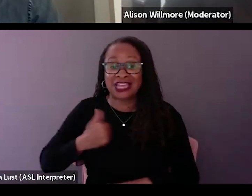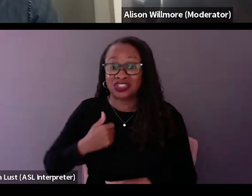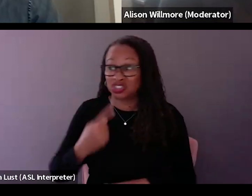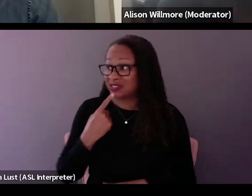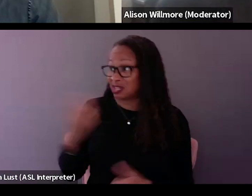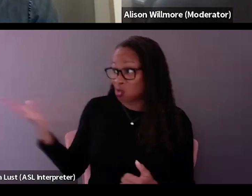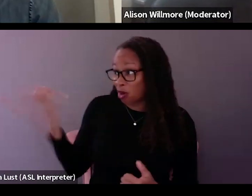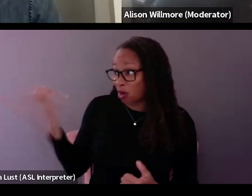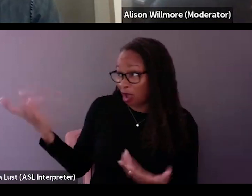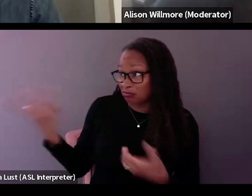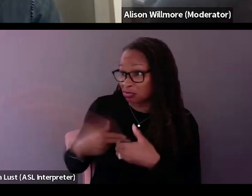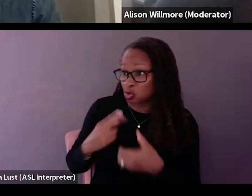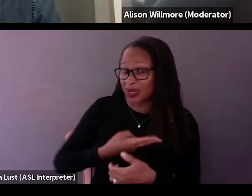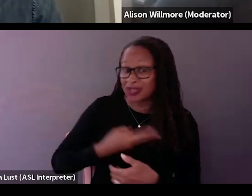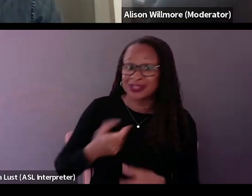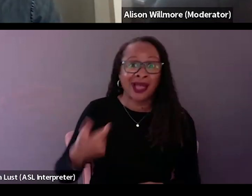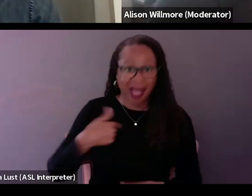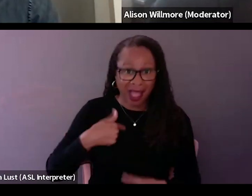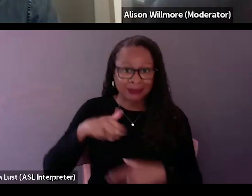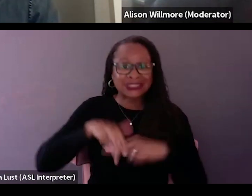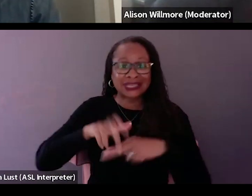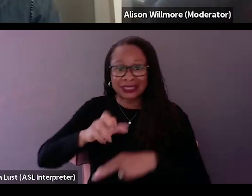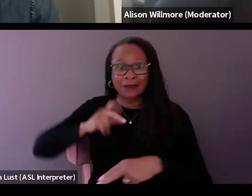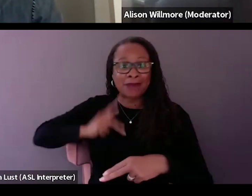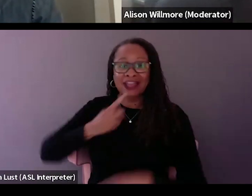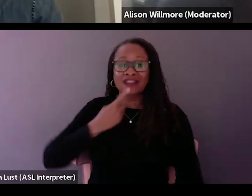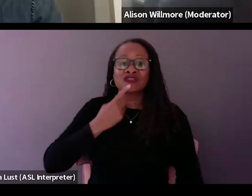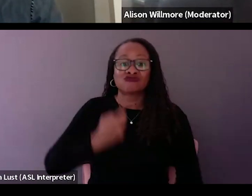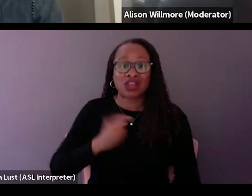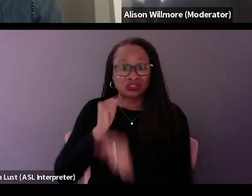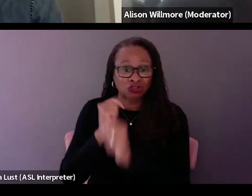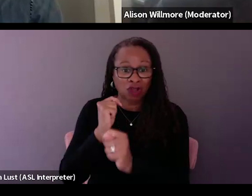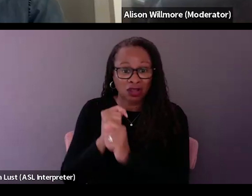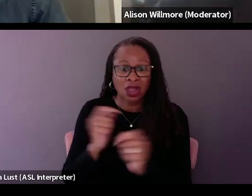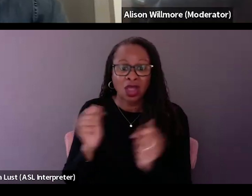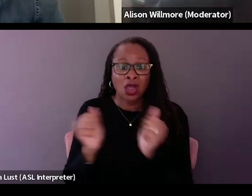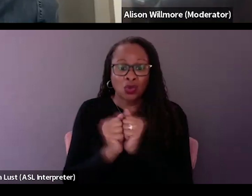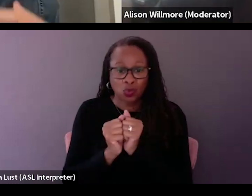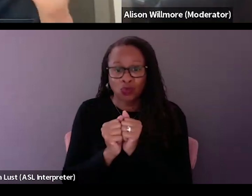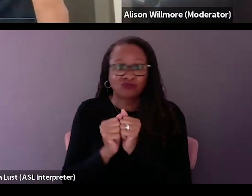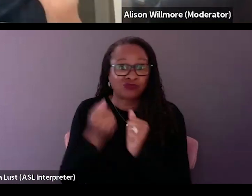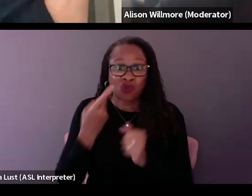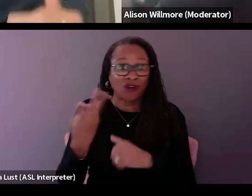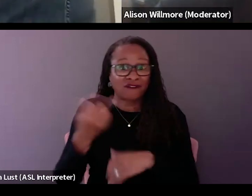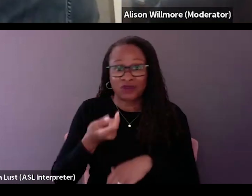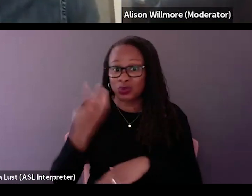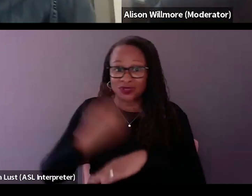truck with them for a few days as they drive down the country with her golden retriever sitting